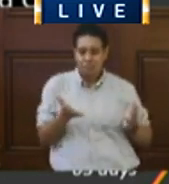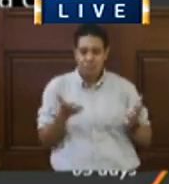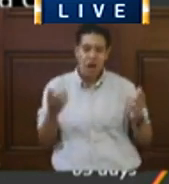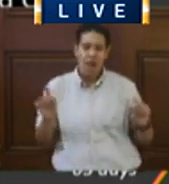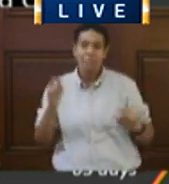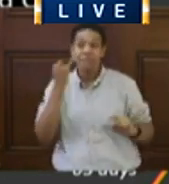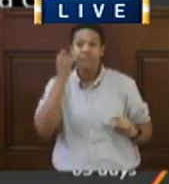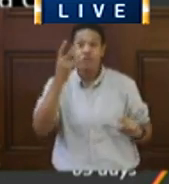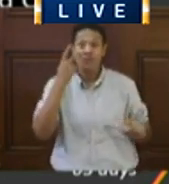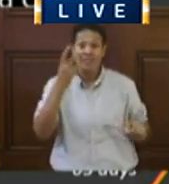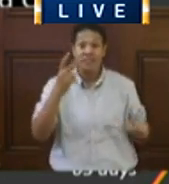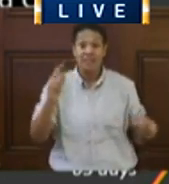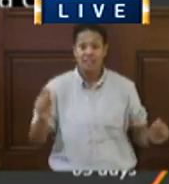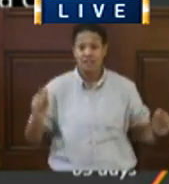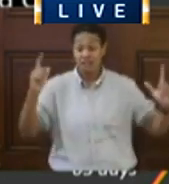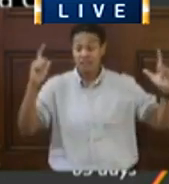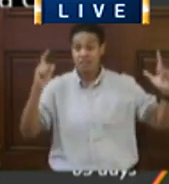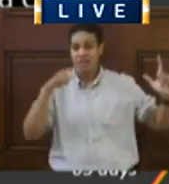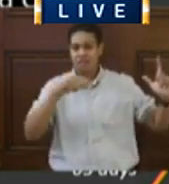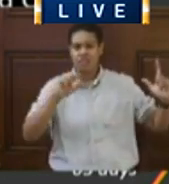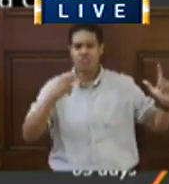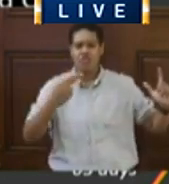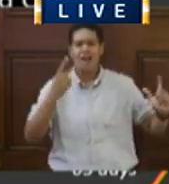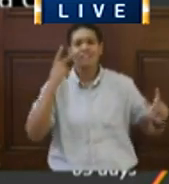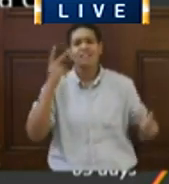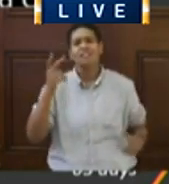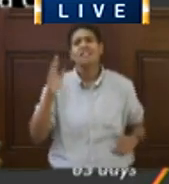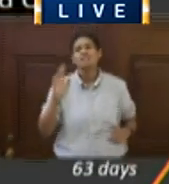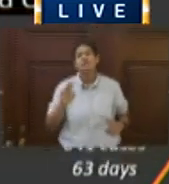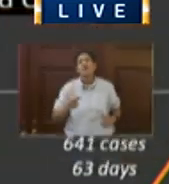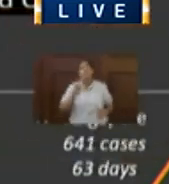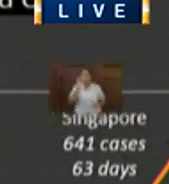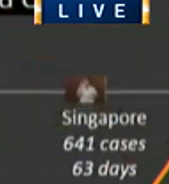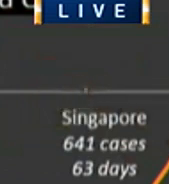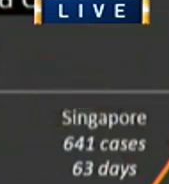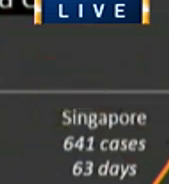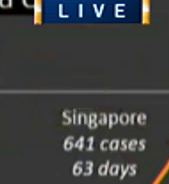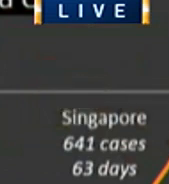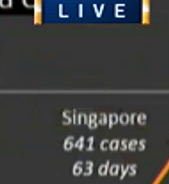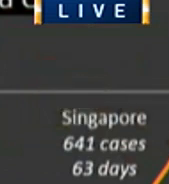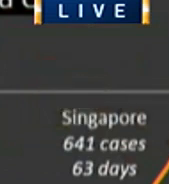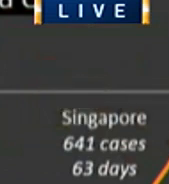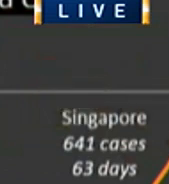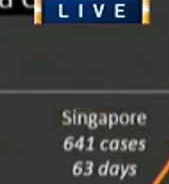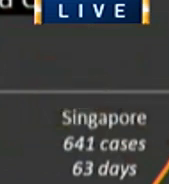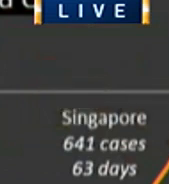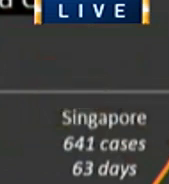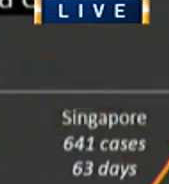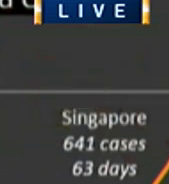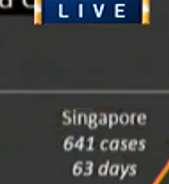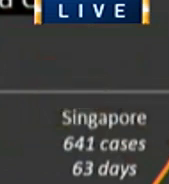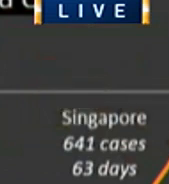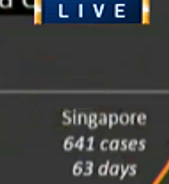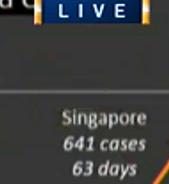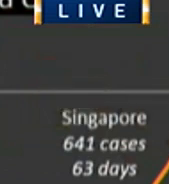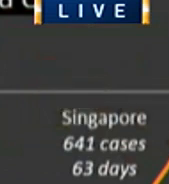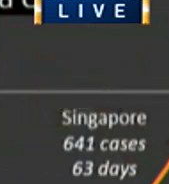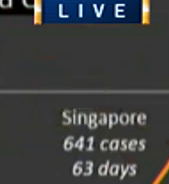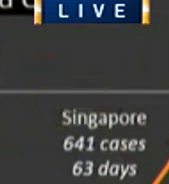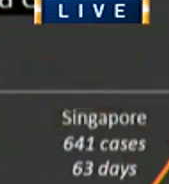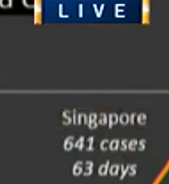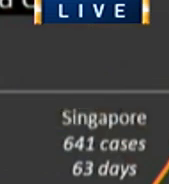it, you're seeing 4 countries selected. And we've selected them by virtue